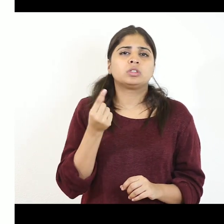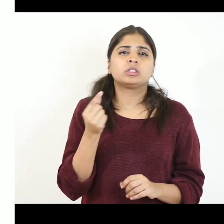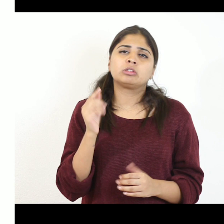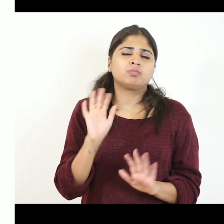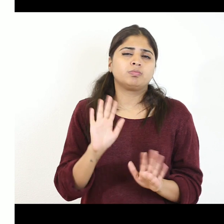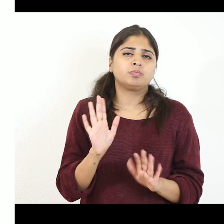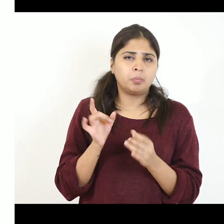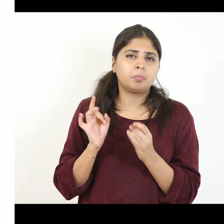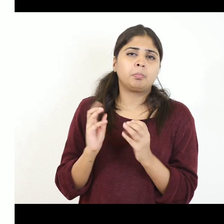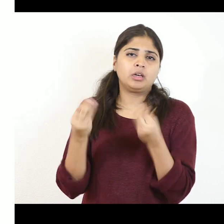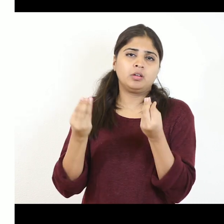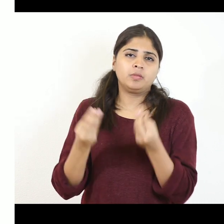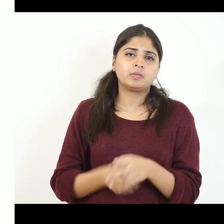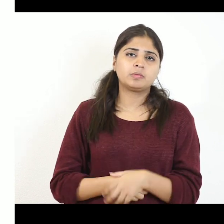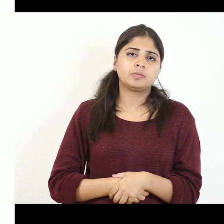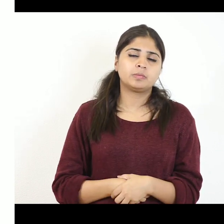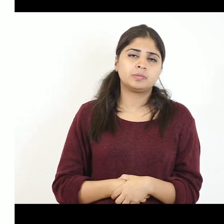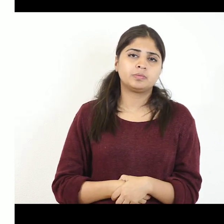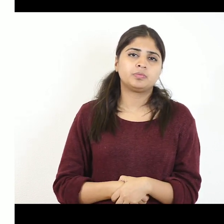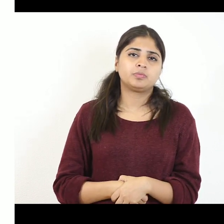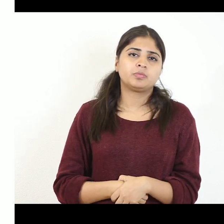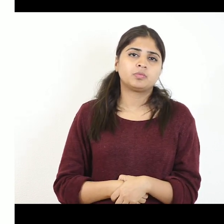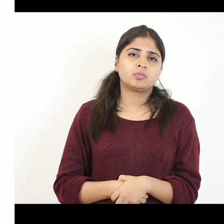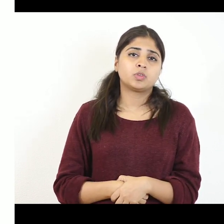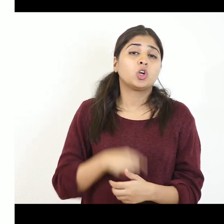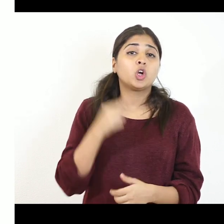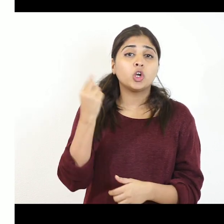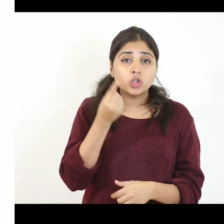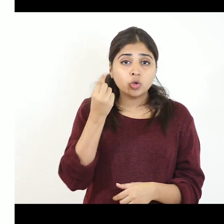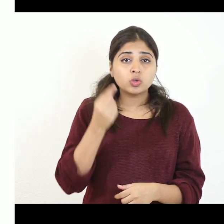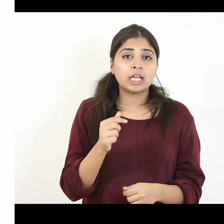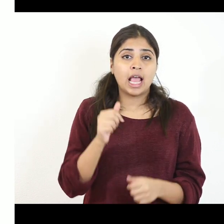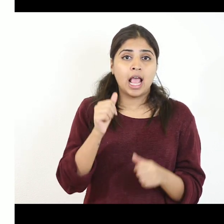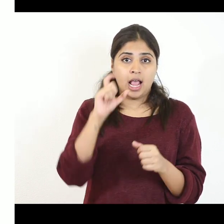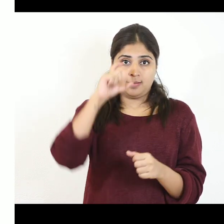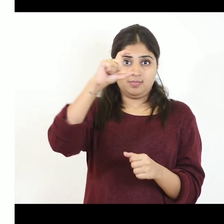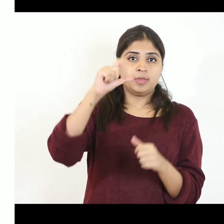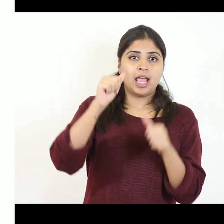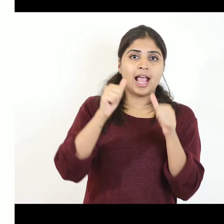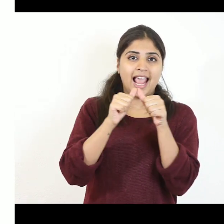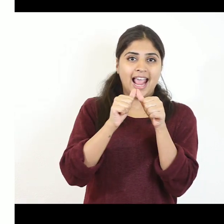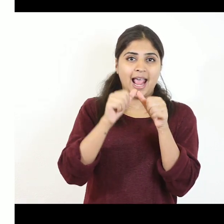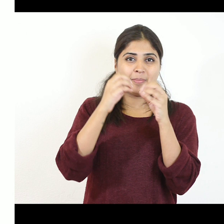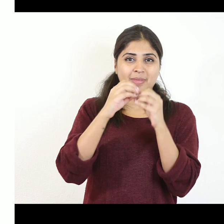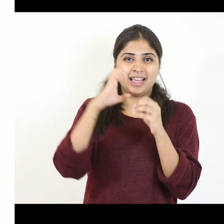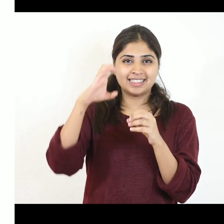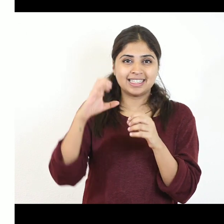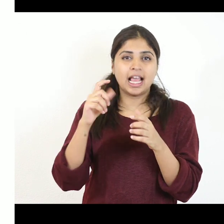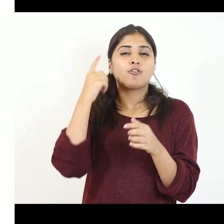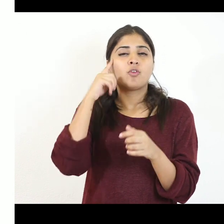signs. Use uppercase only for customer name and address information.